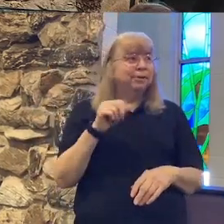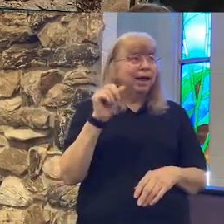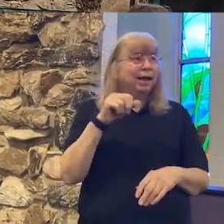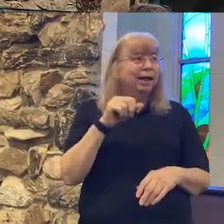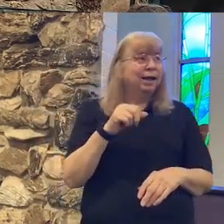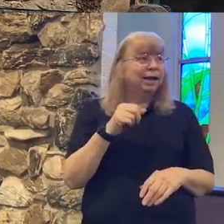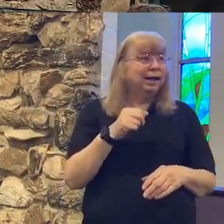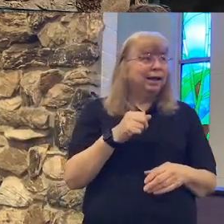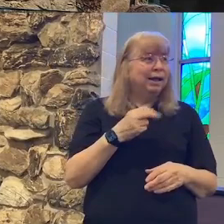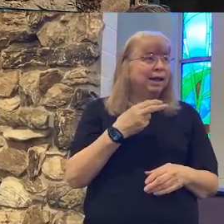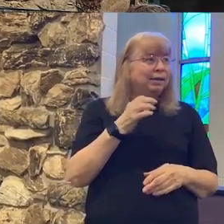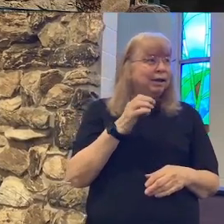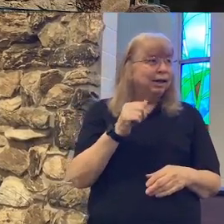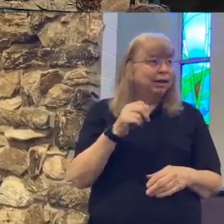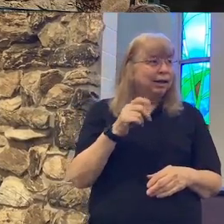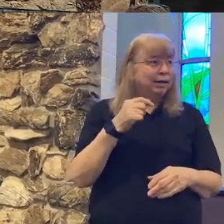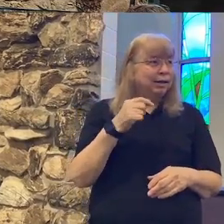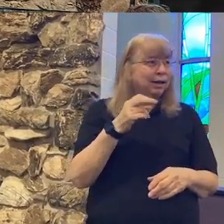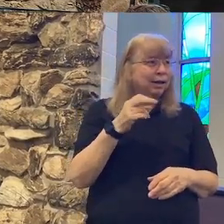Heather knows where I'm going with this.